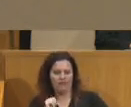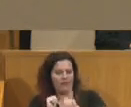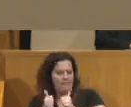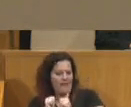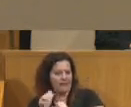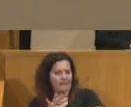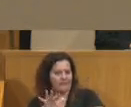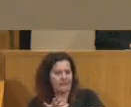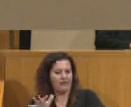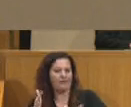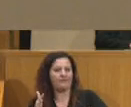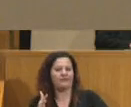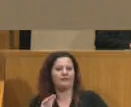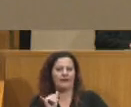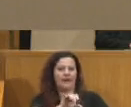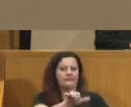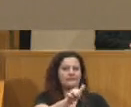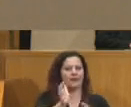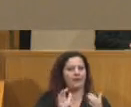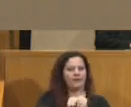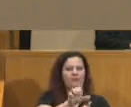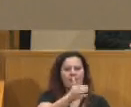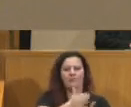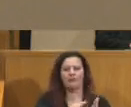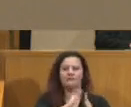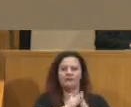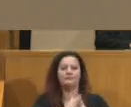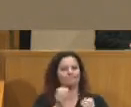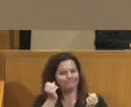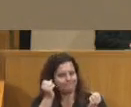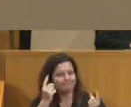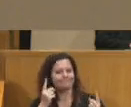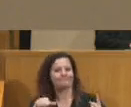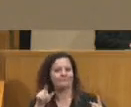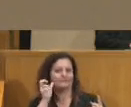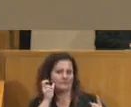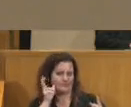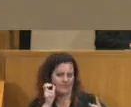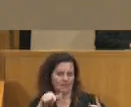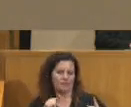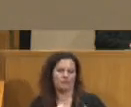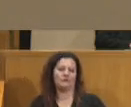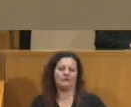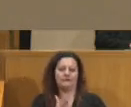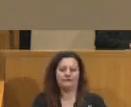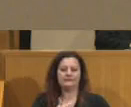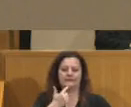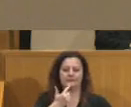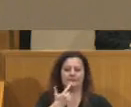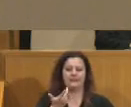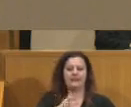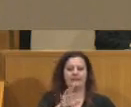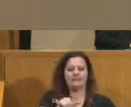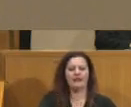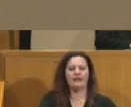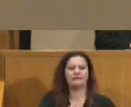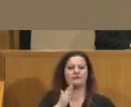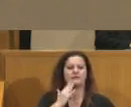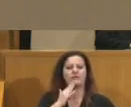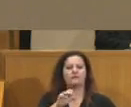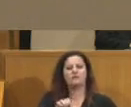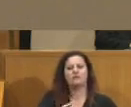you are also important to me, that I care about gentrification and being uprooted from your homes. I hear you.